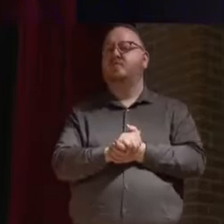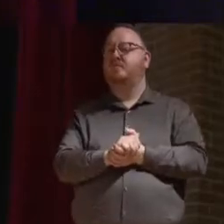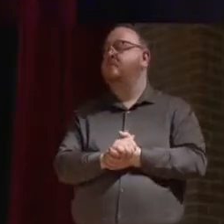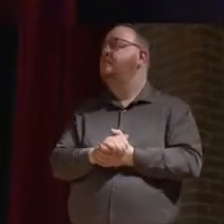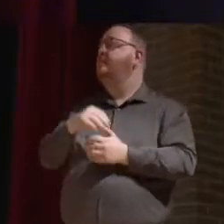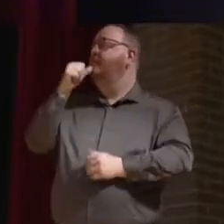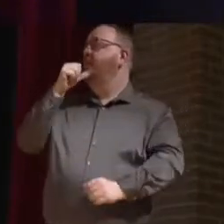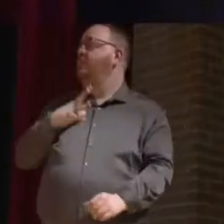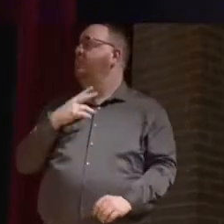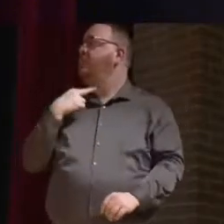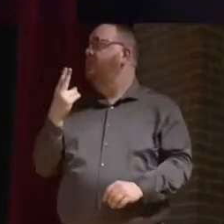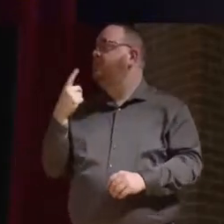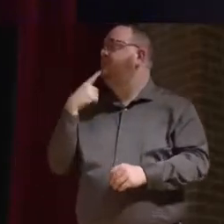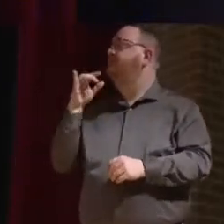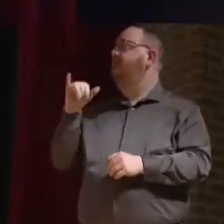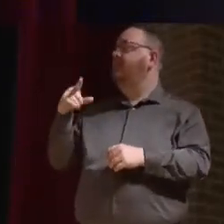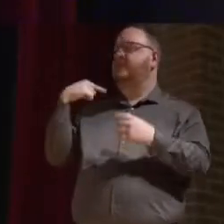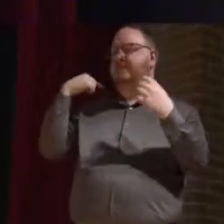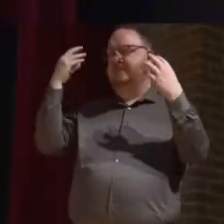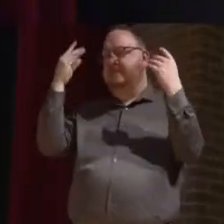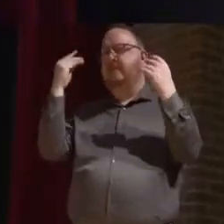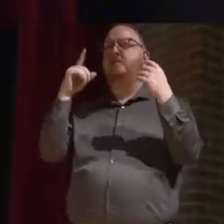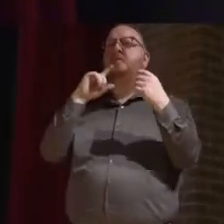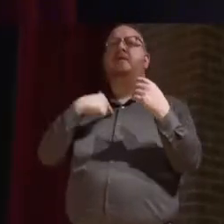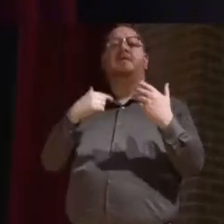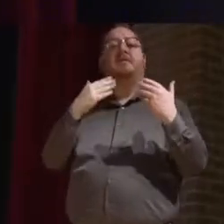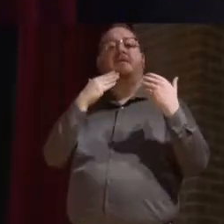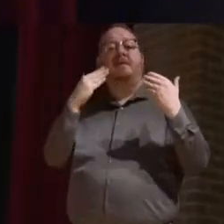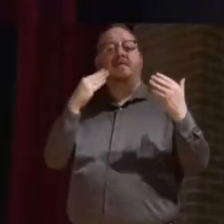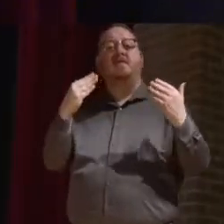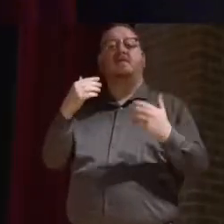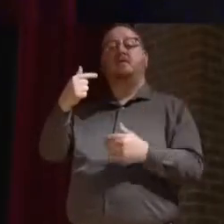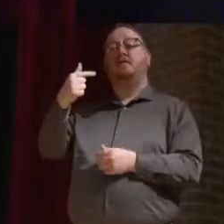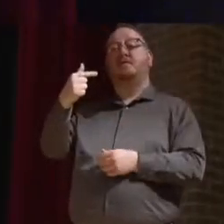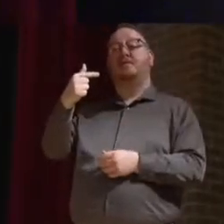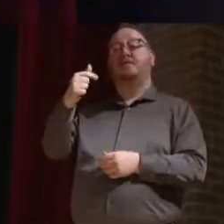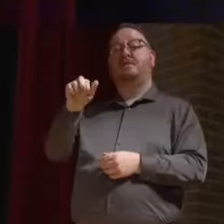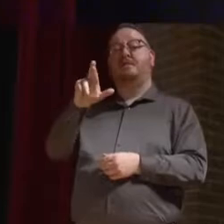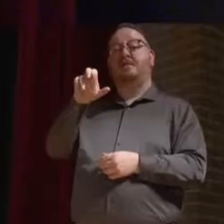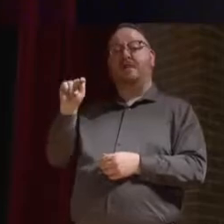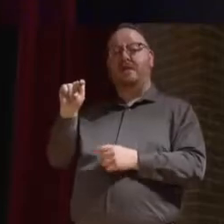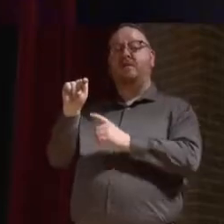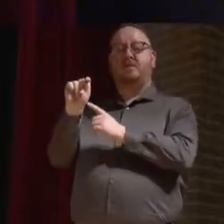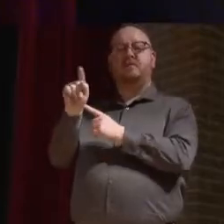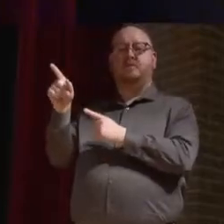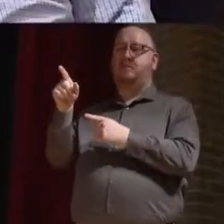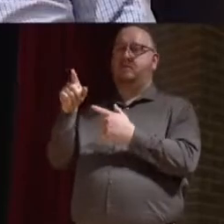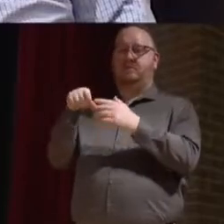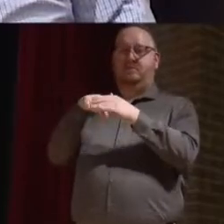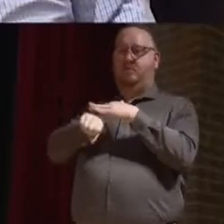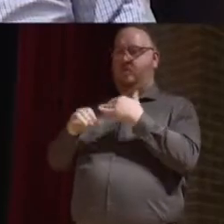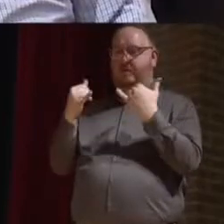that, Holly, on that last question about how grateful I am that Garrett has been born now and not 20 years